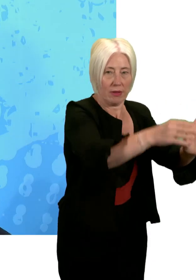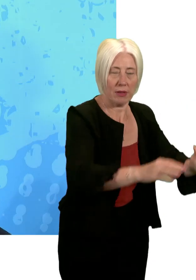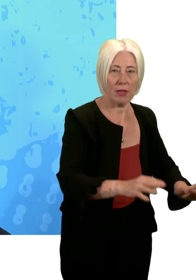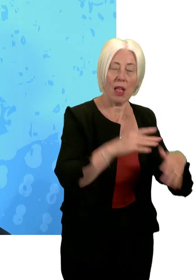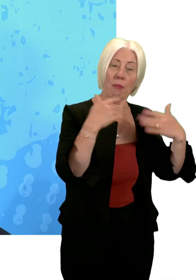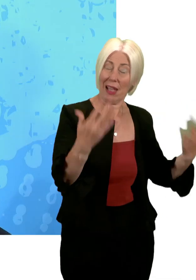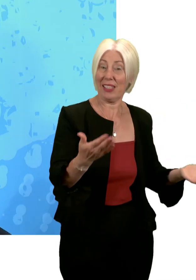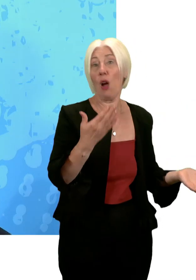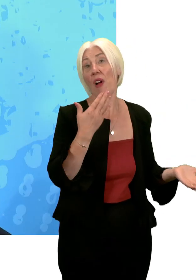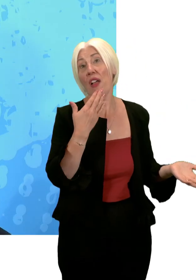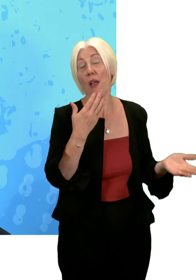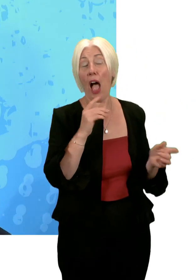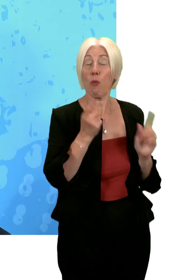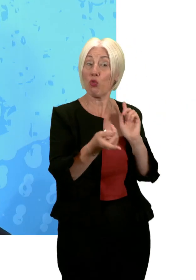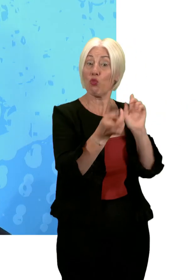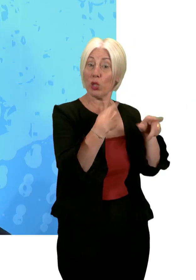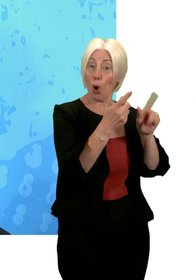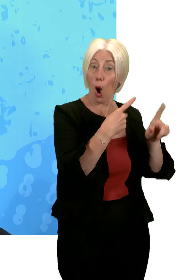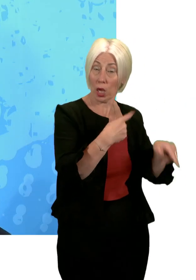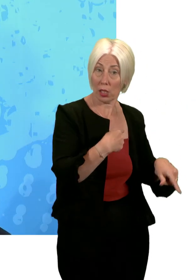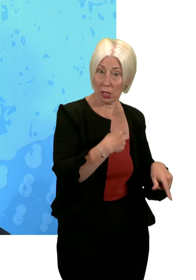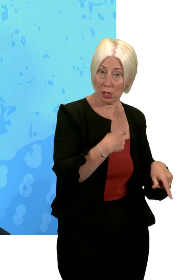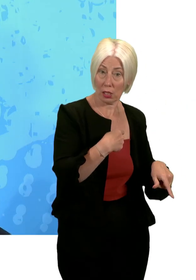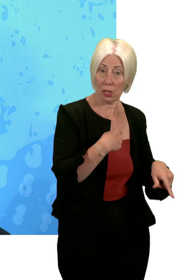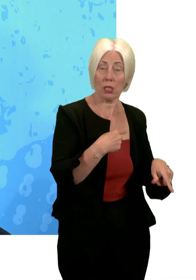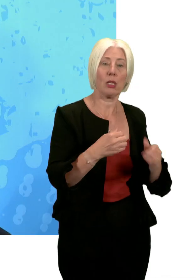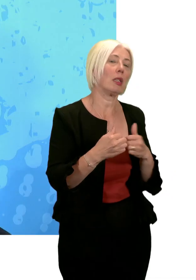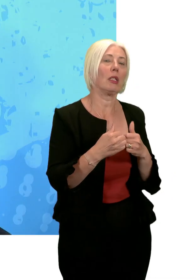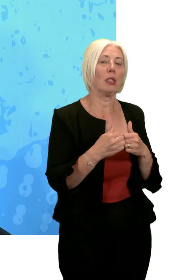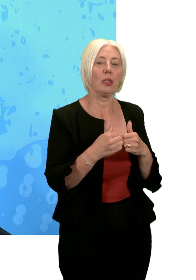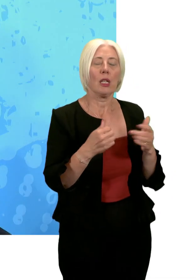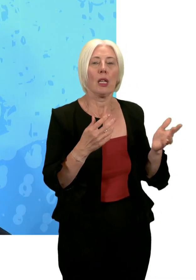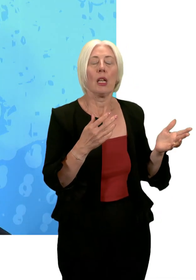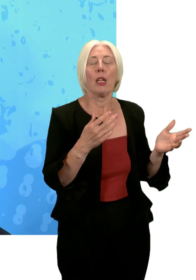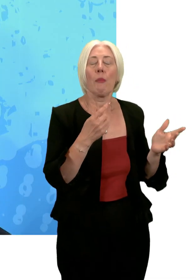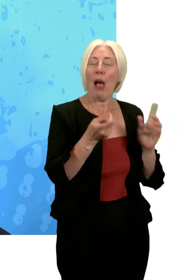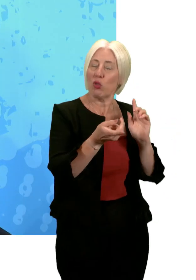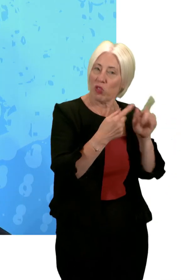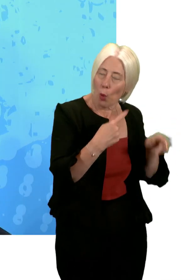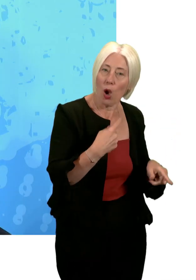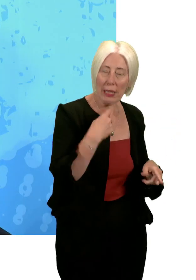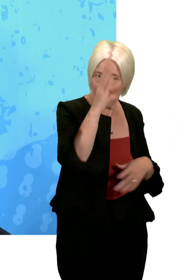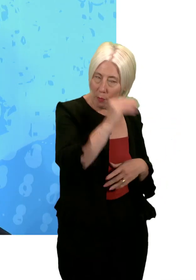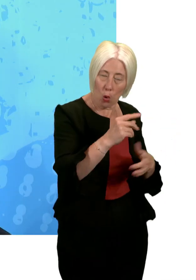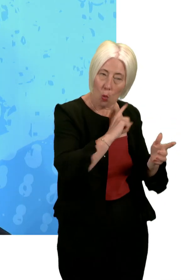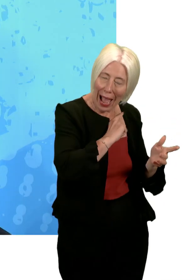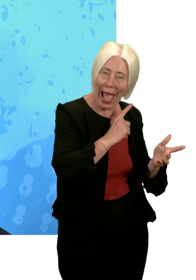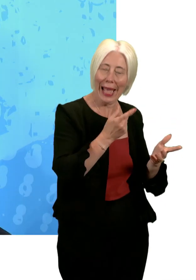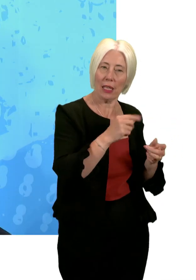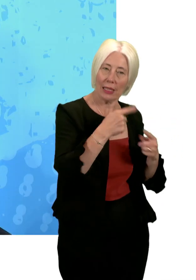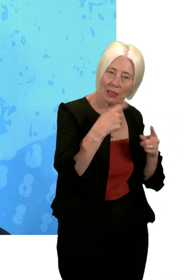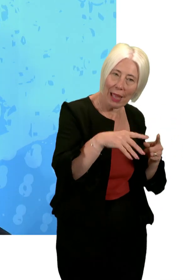for your complaint. I've realised my scallop is £2 too cheap. I need to put the price up. But people have this thing